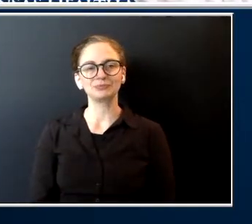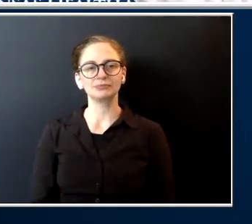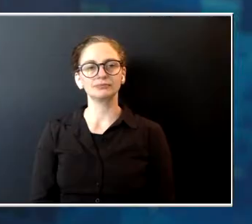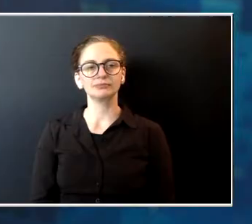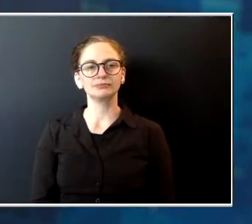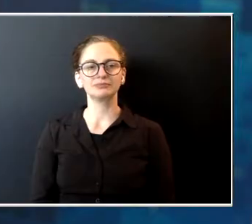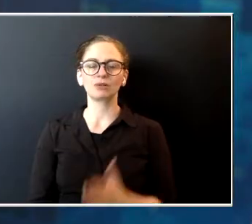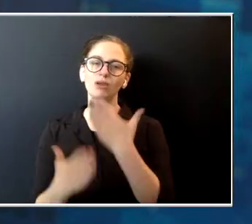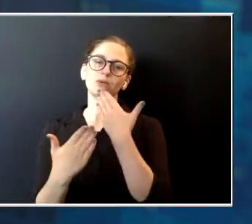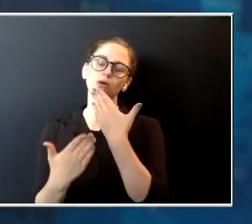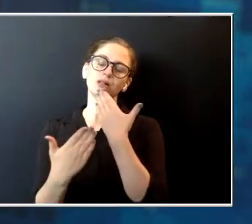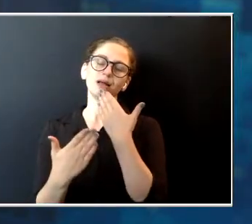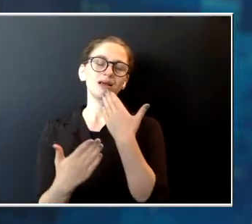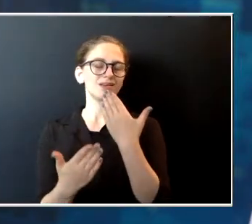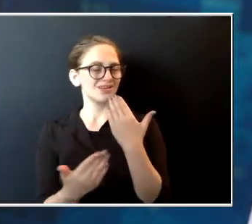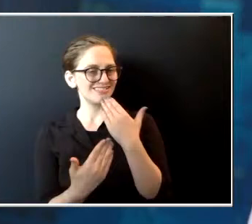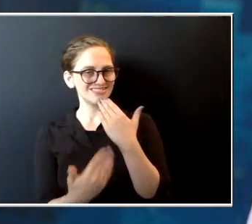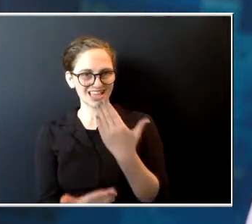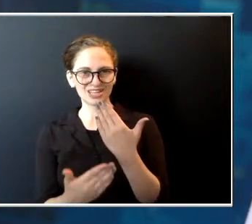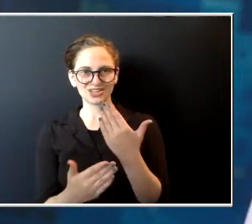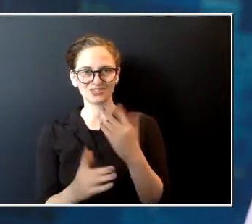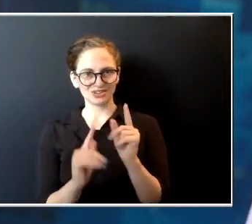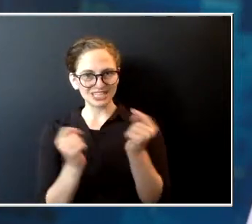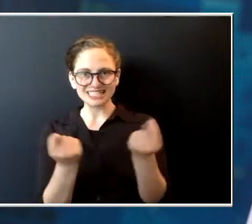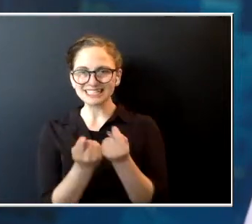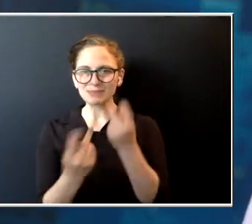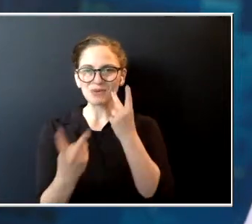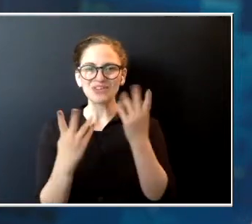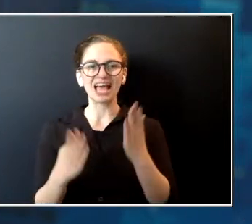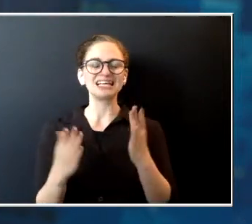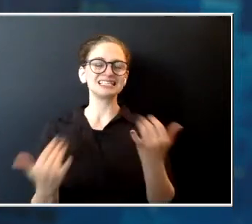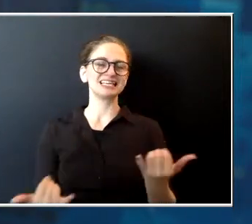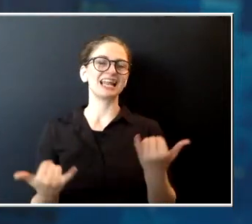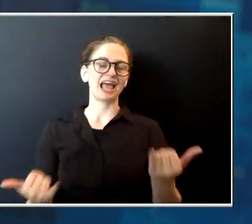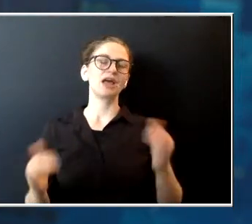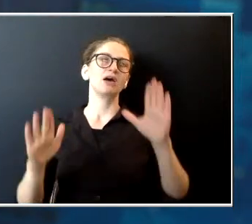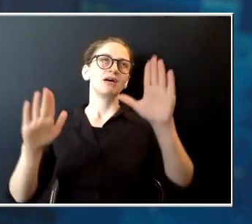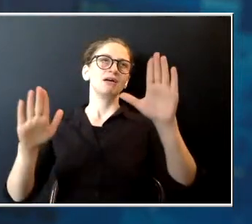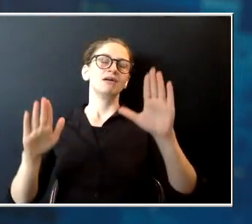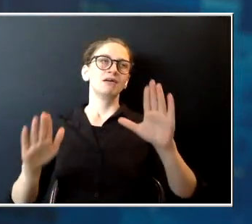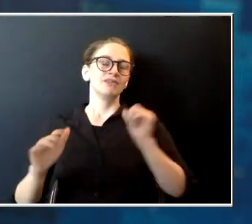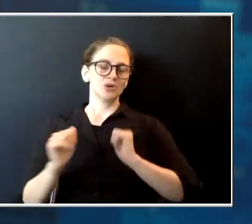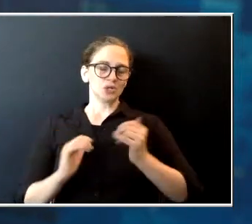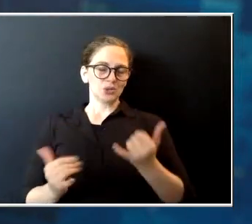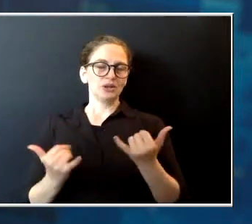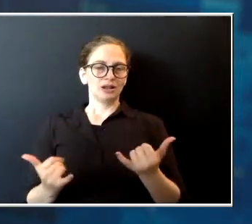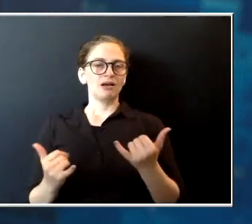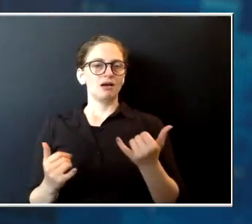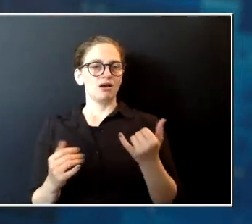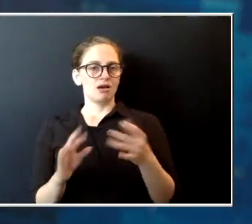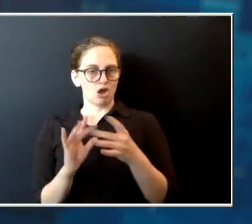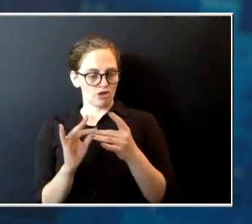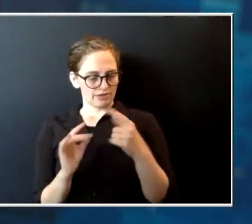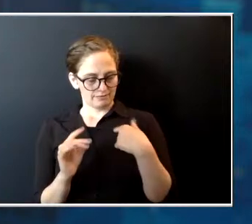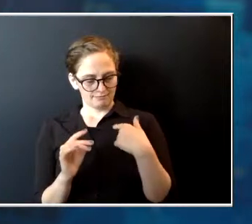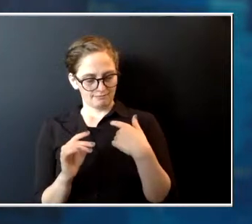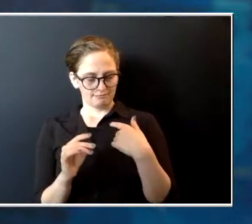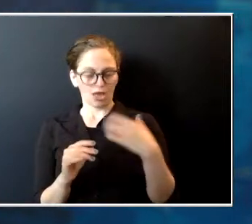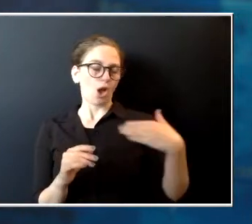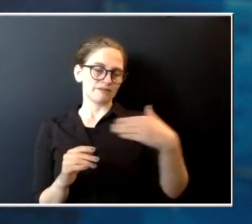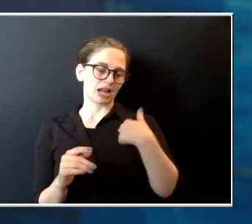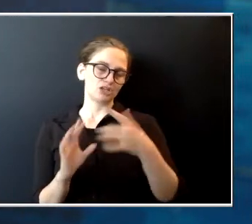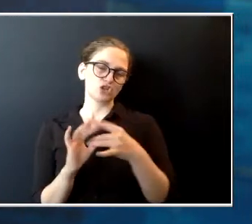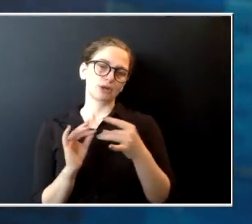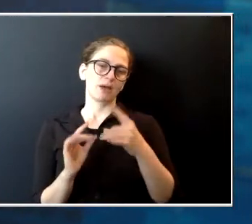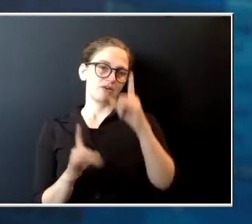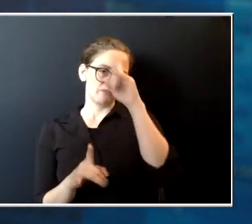And thanks to our entire team of guests here today. This has been an outstanding program. I often like to talk about faith, hope, and science. And when